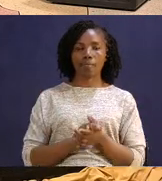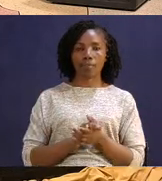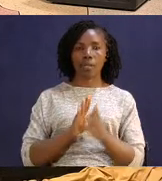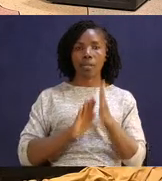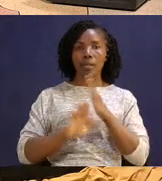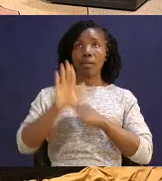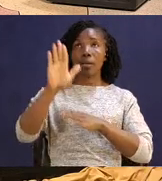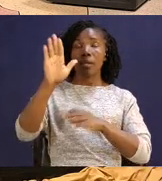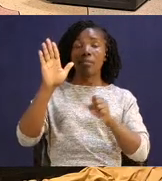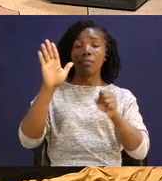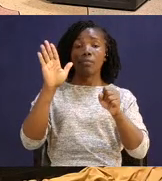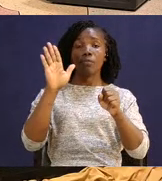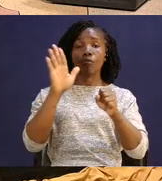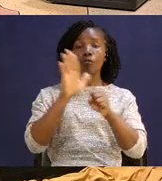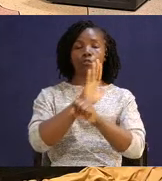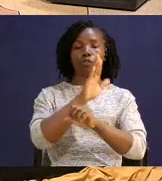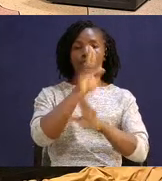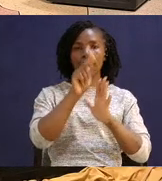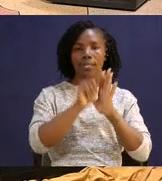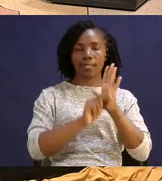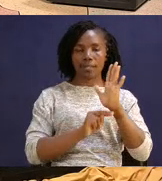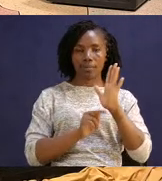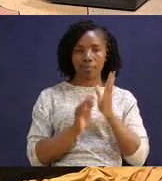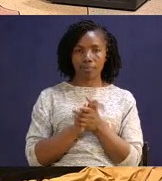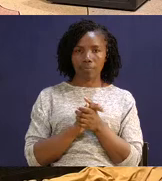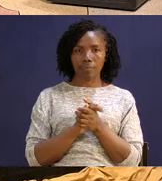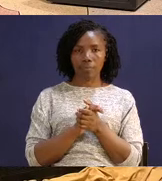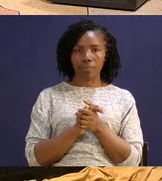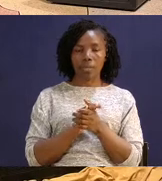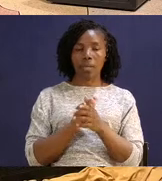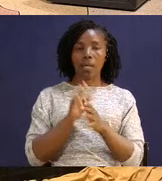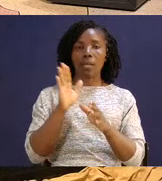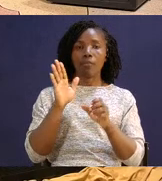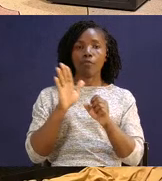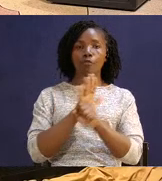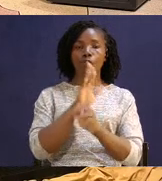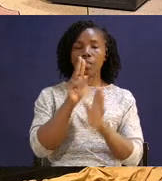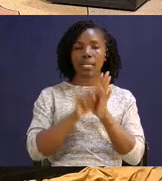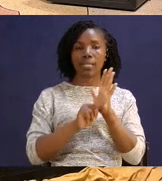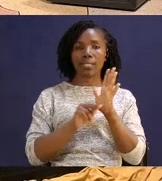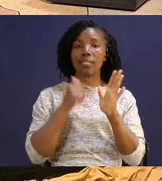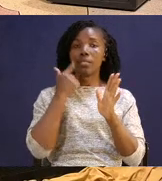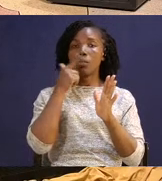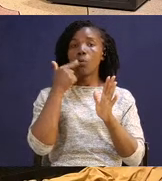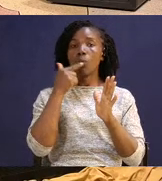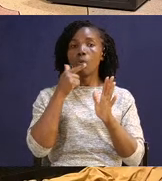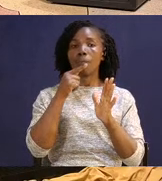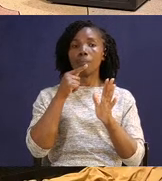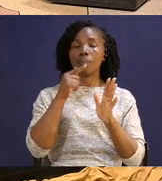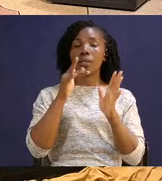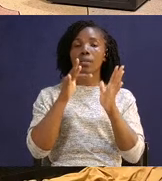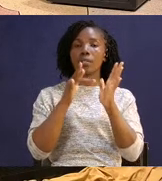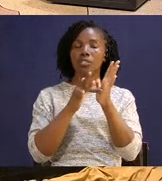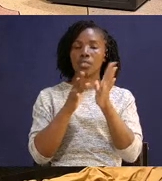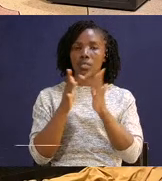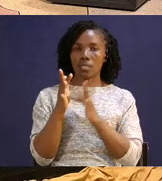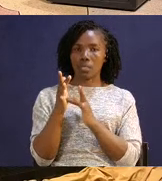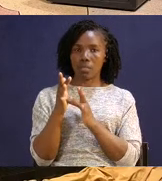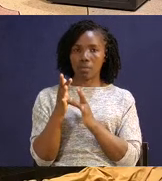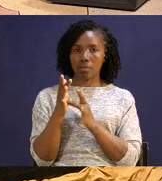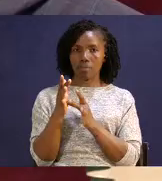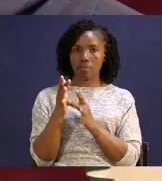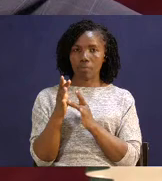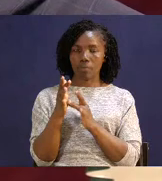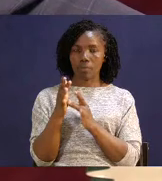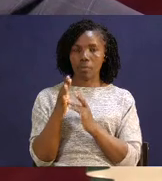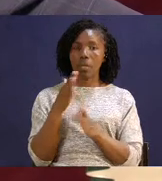His fullness. His fullness is who? It's Jesus. Let me ask you, is there bus fare in